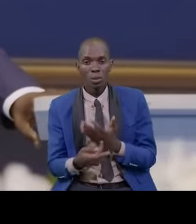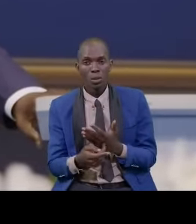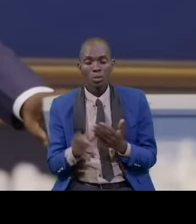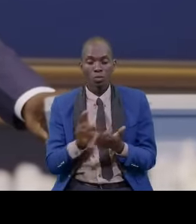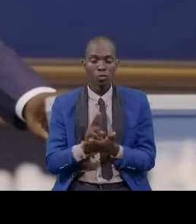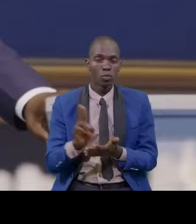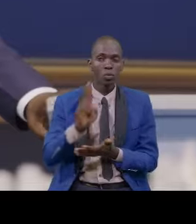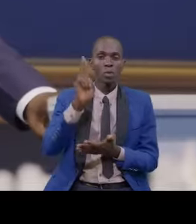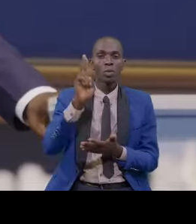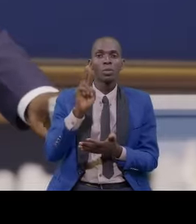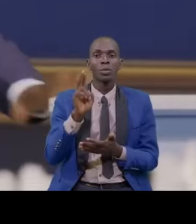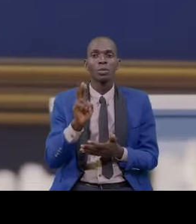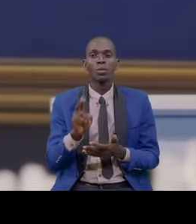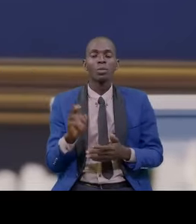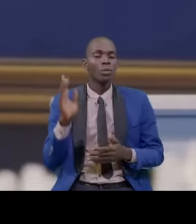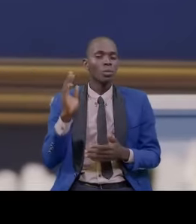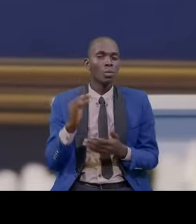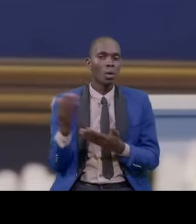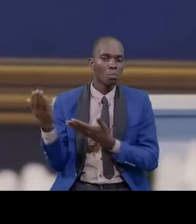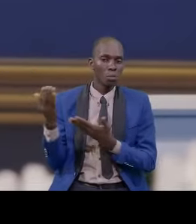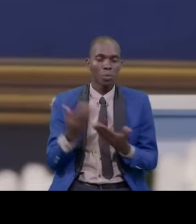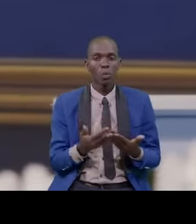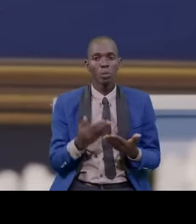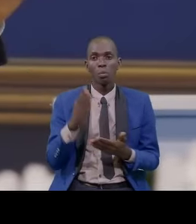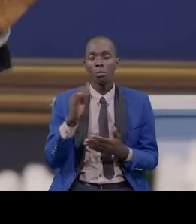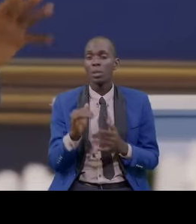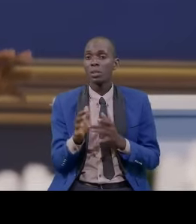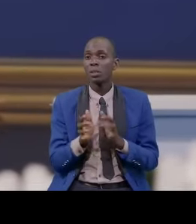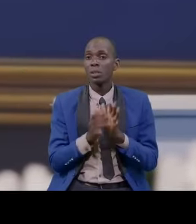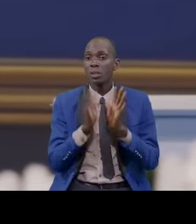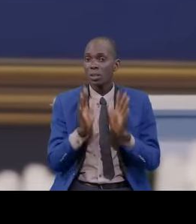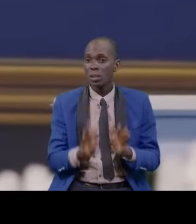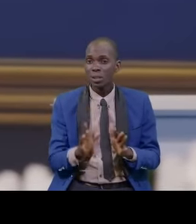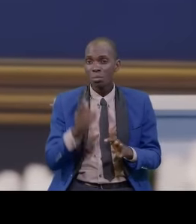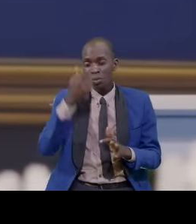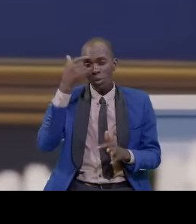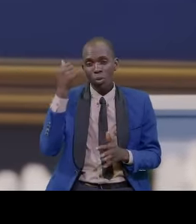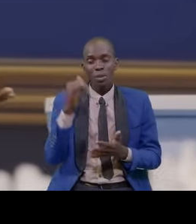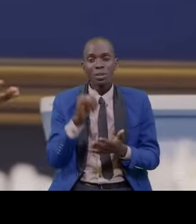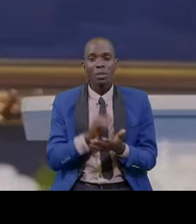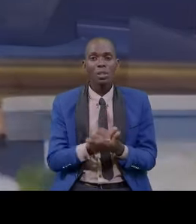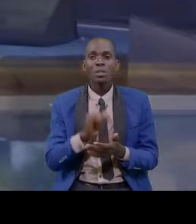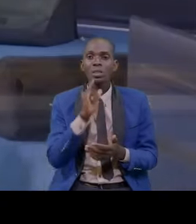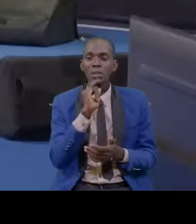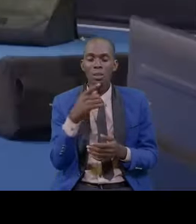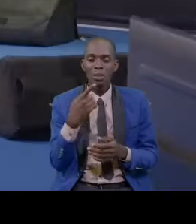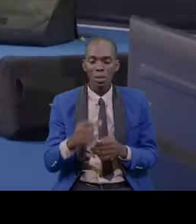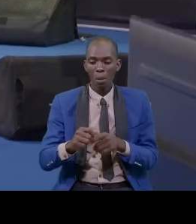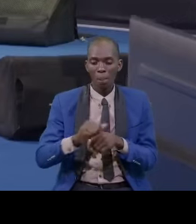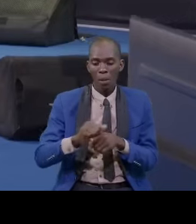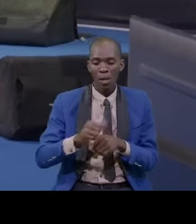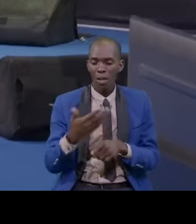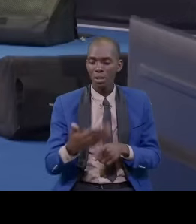by Christians, because that is the practical thing we ought to do. Hospitals came up